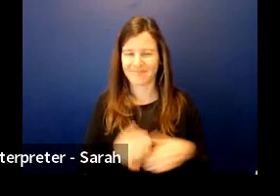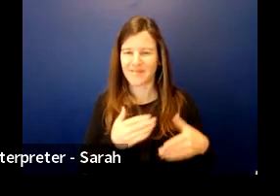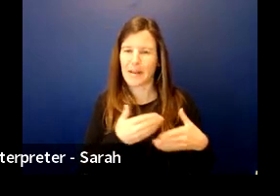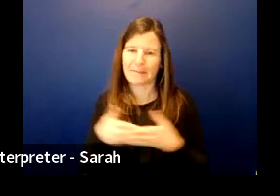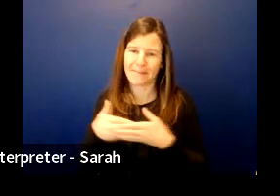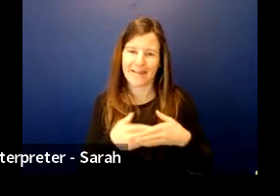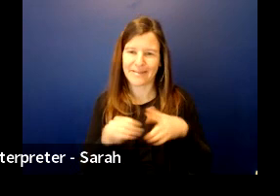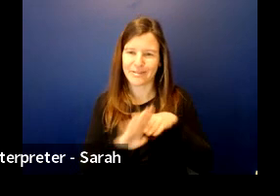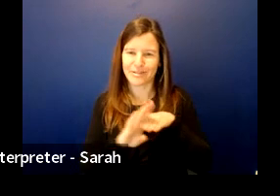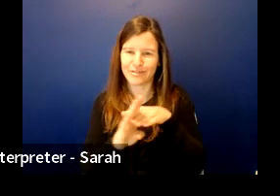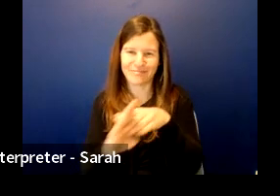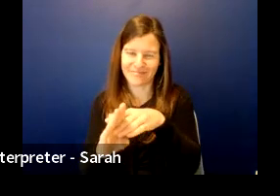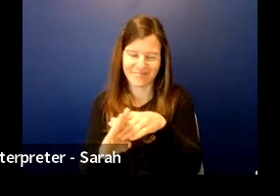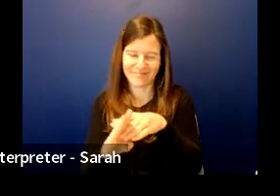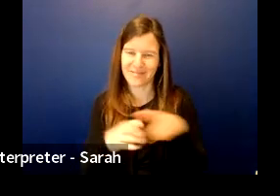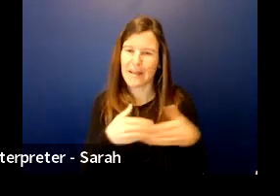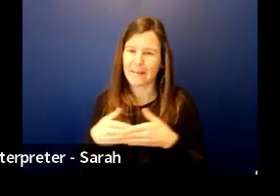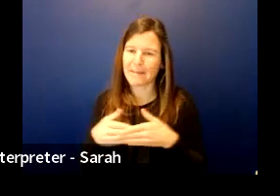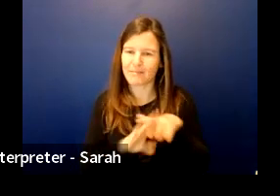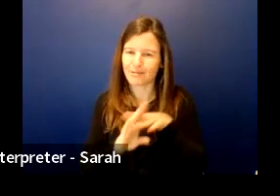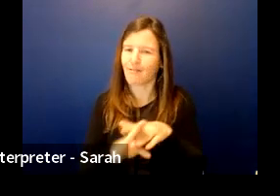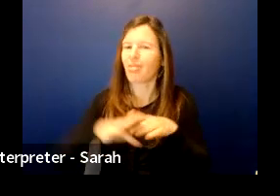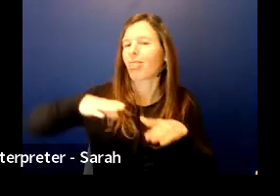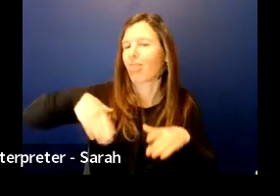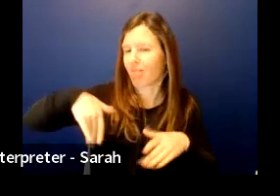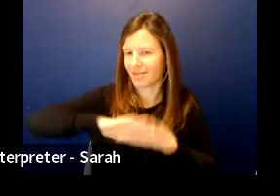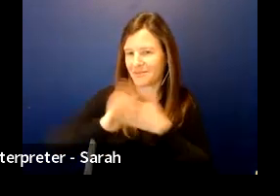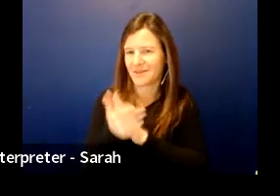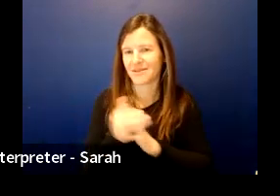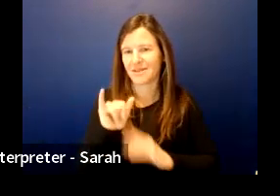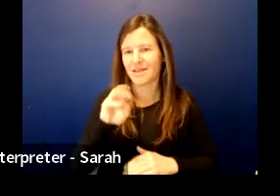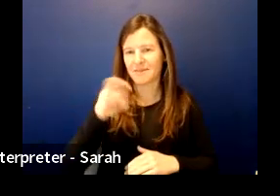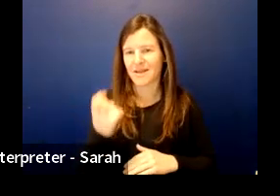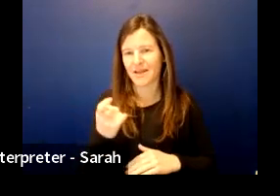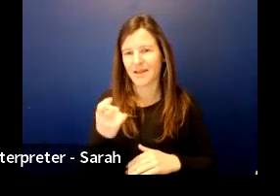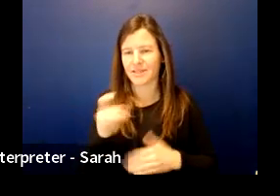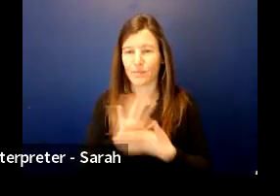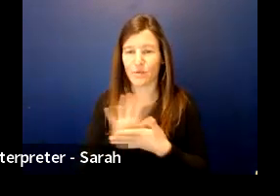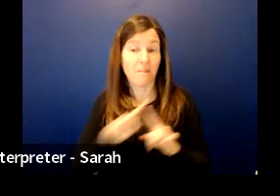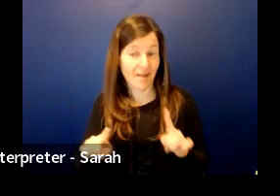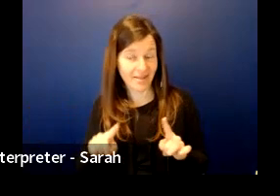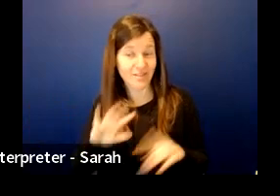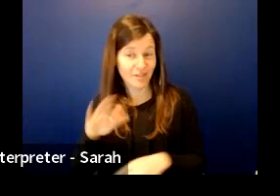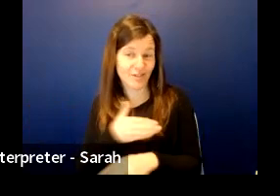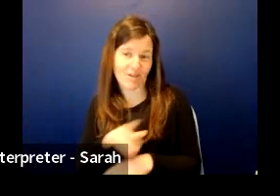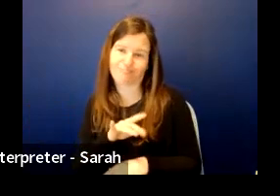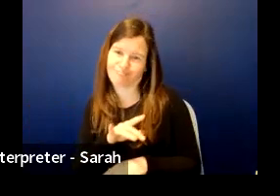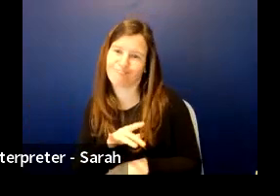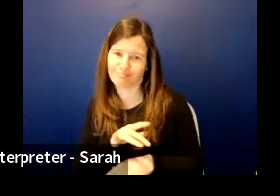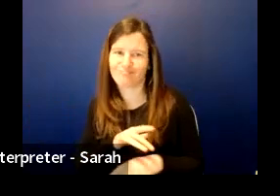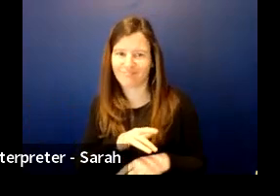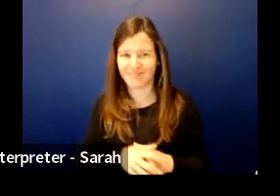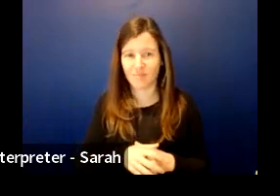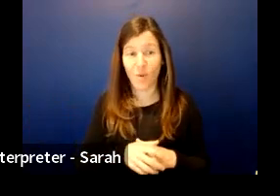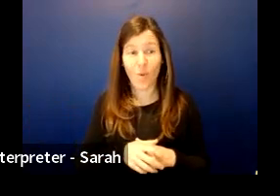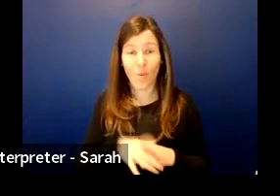Baby Shark is not yet an IMAX movie, but it is a good song. How did we do? Oh,